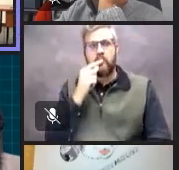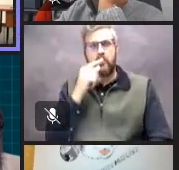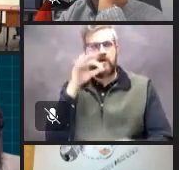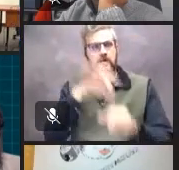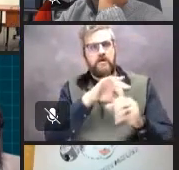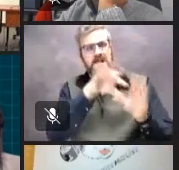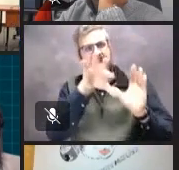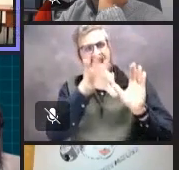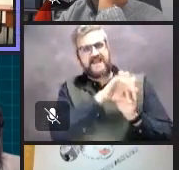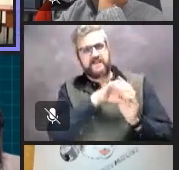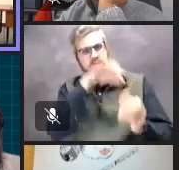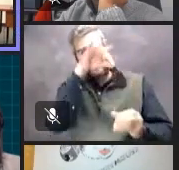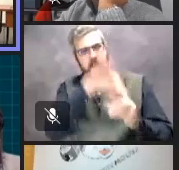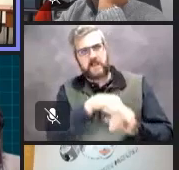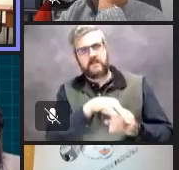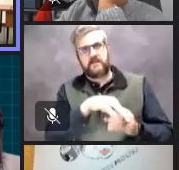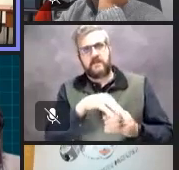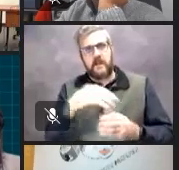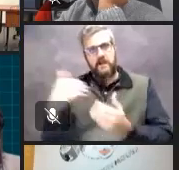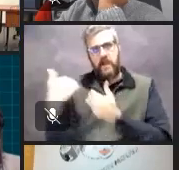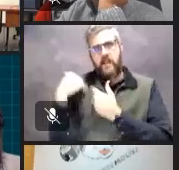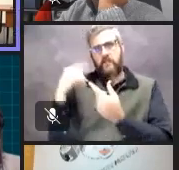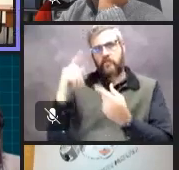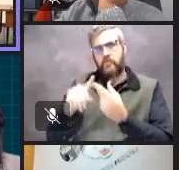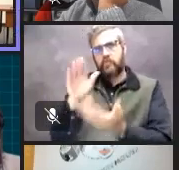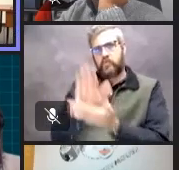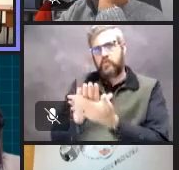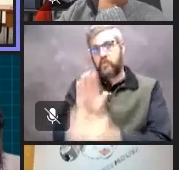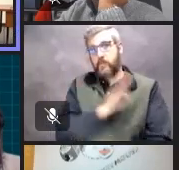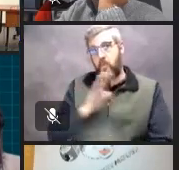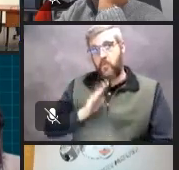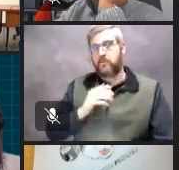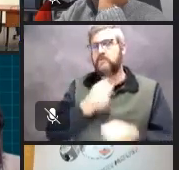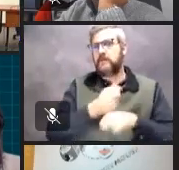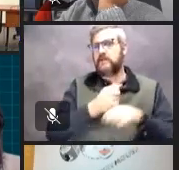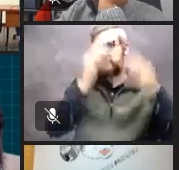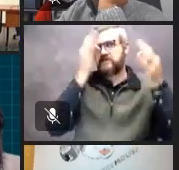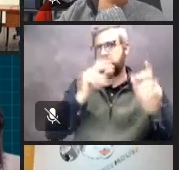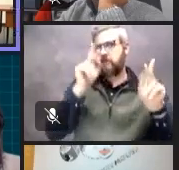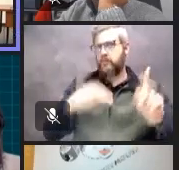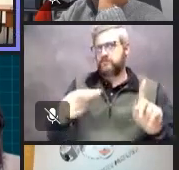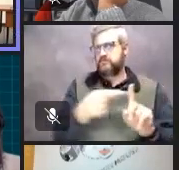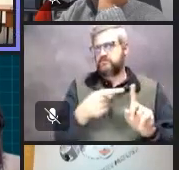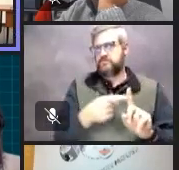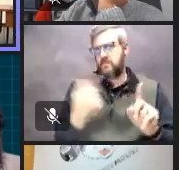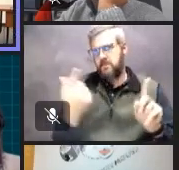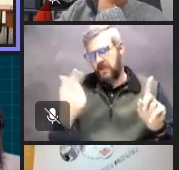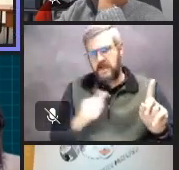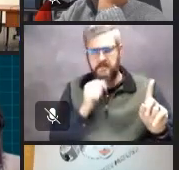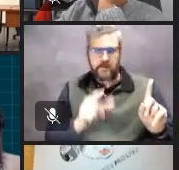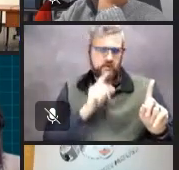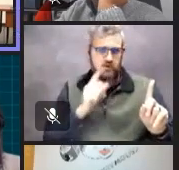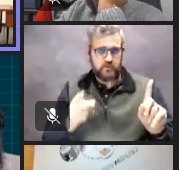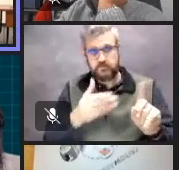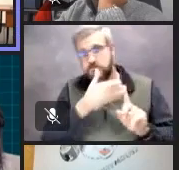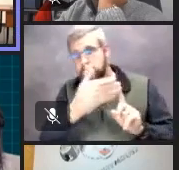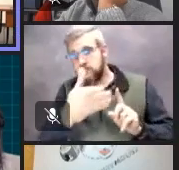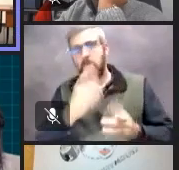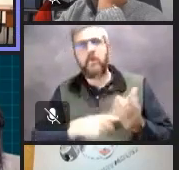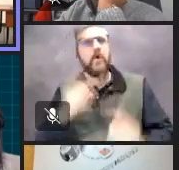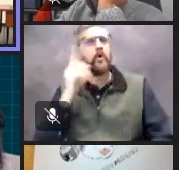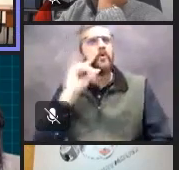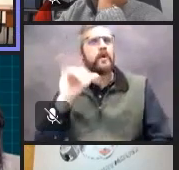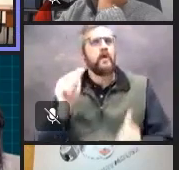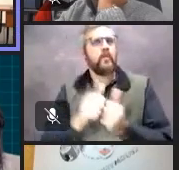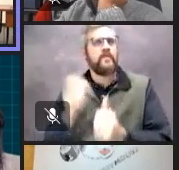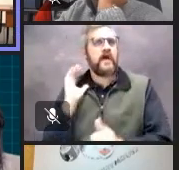an elected school board that's making these determinations now anyway. So I'm not sure what that's going to look like in our context,